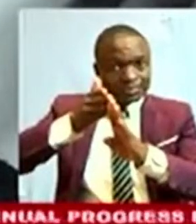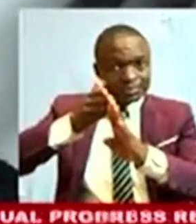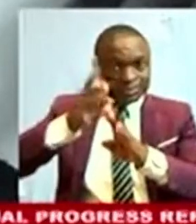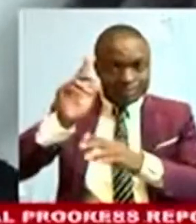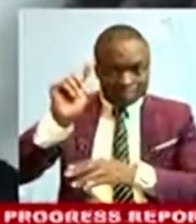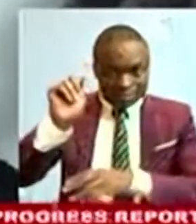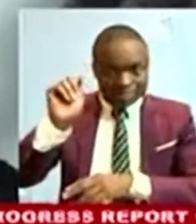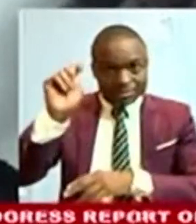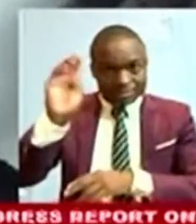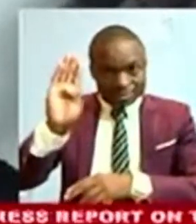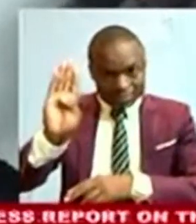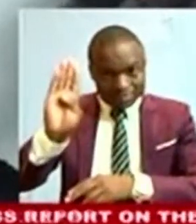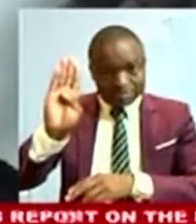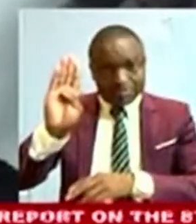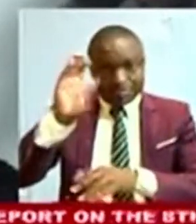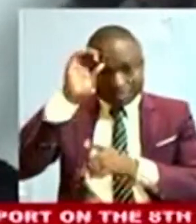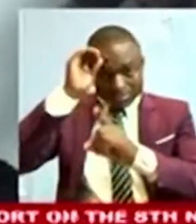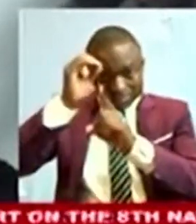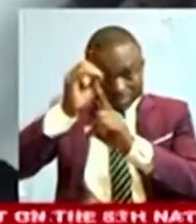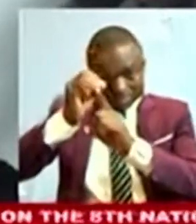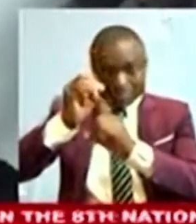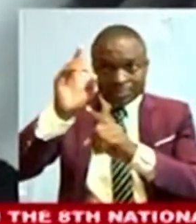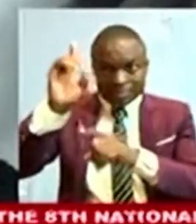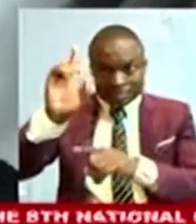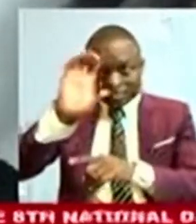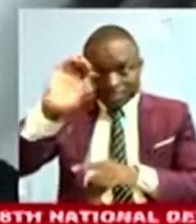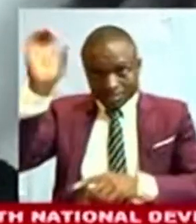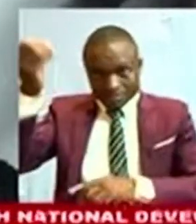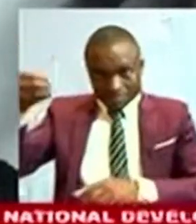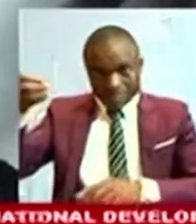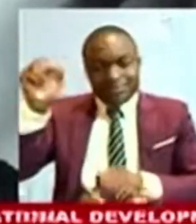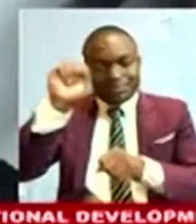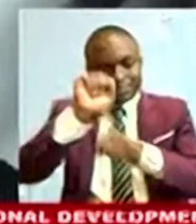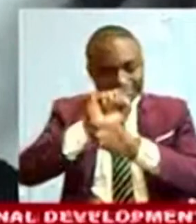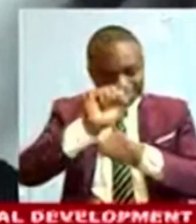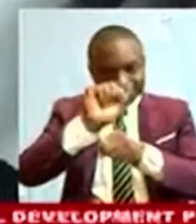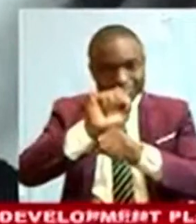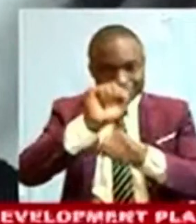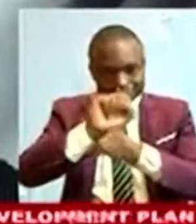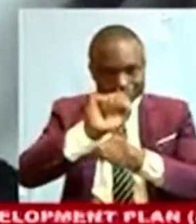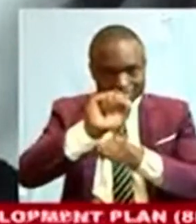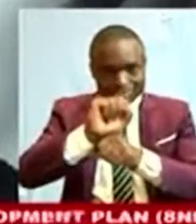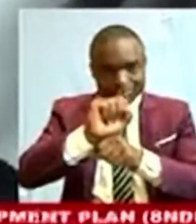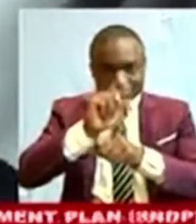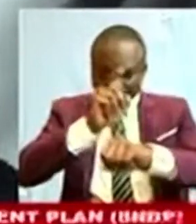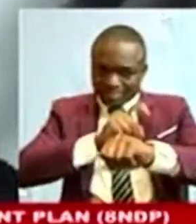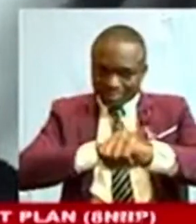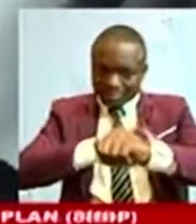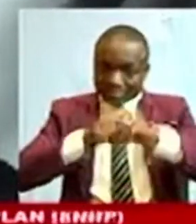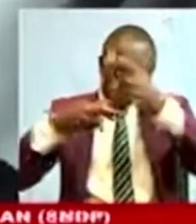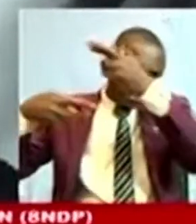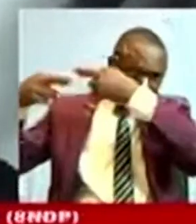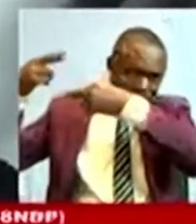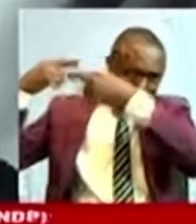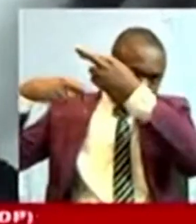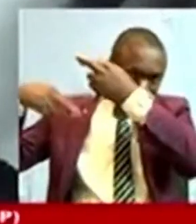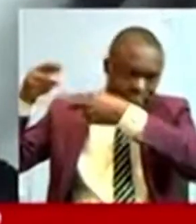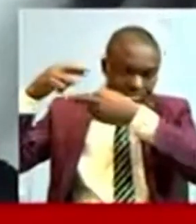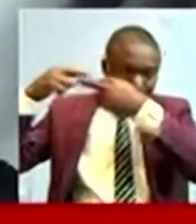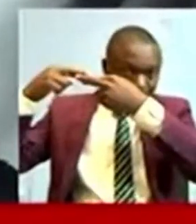tuberculosis. The target was 100%, and the performance at the time of review in terms